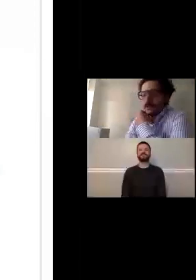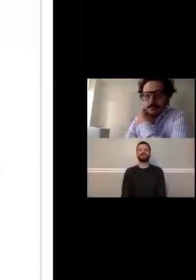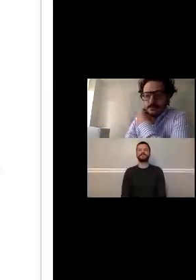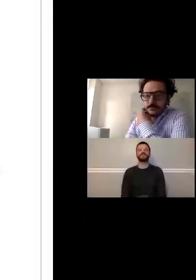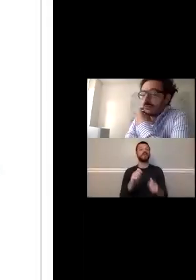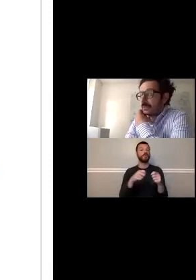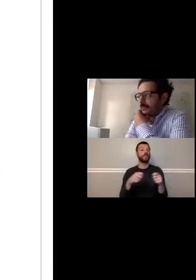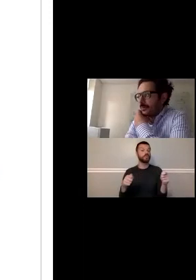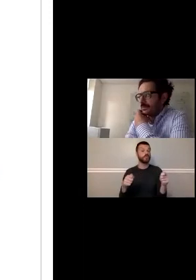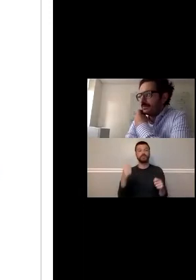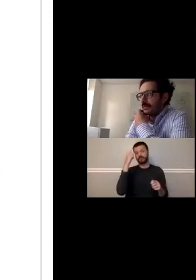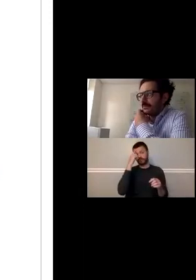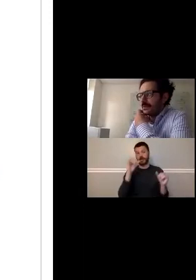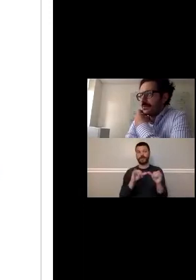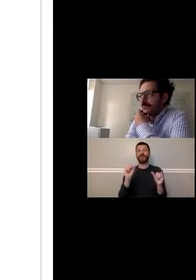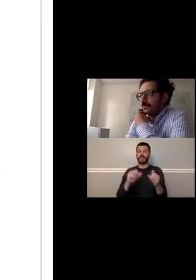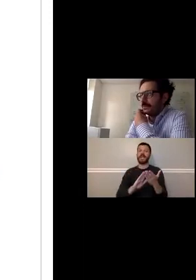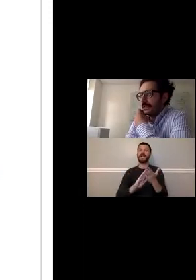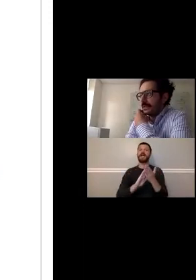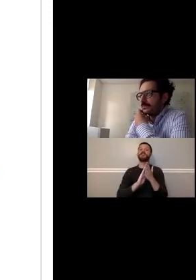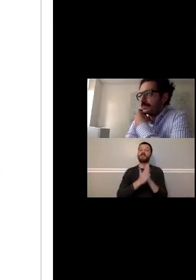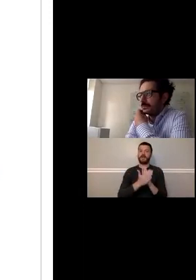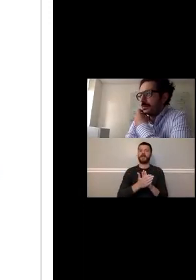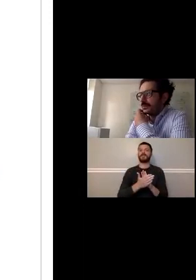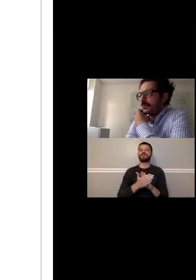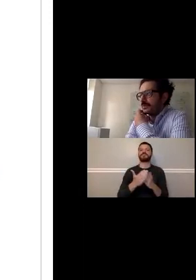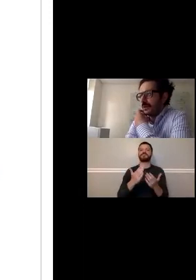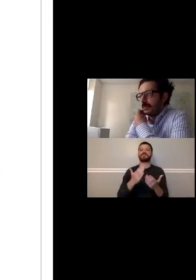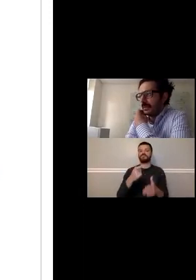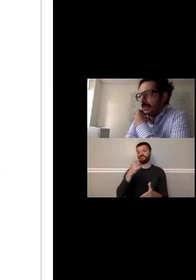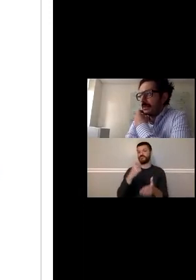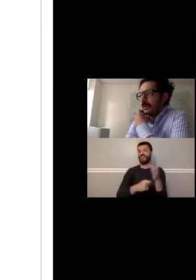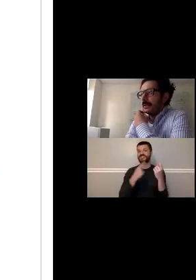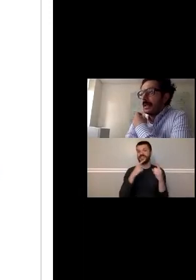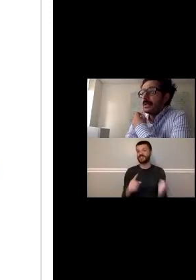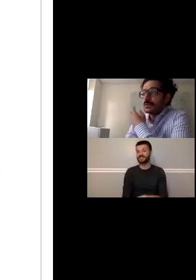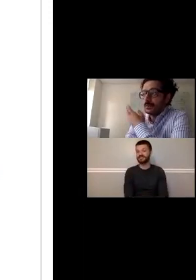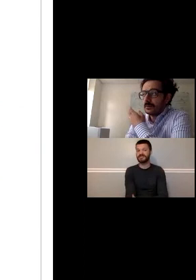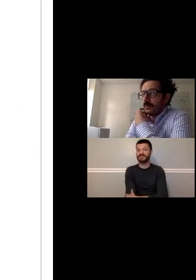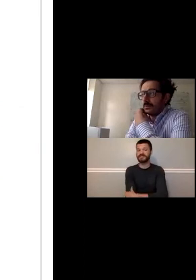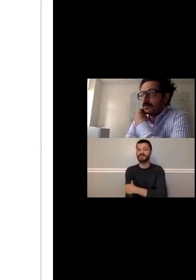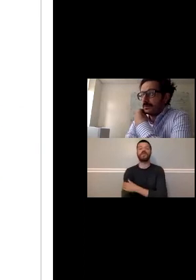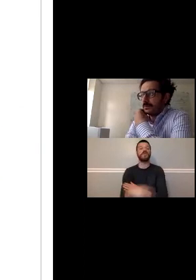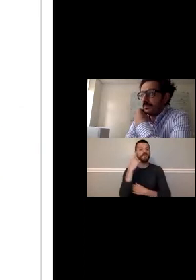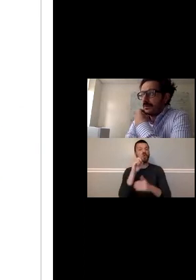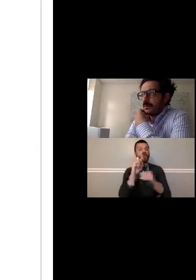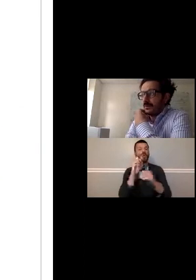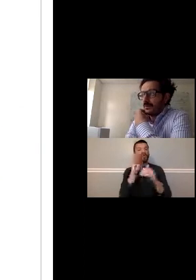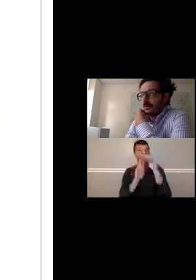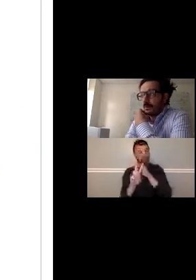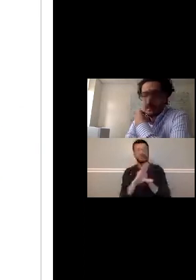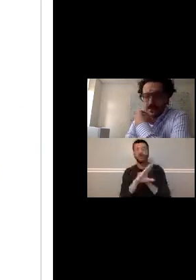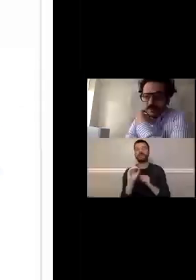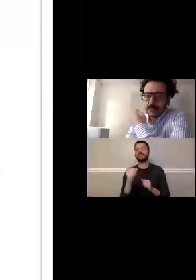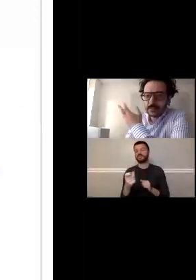could become cost-effective measures for the diagnosis and prognosis of chronic pain, and surrogate targets for the development of